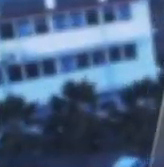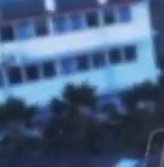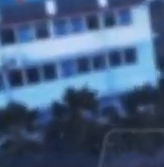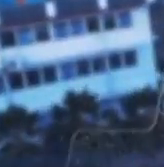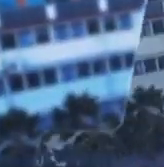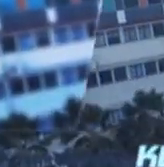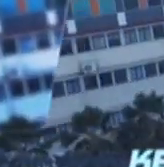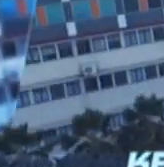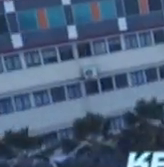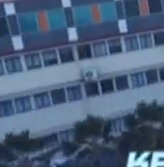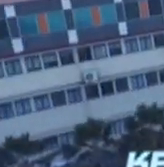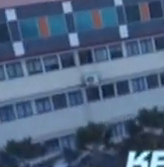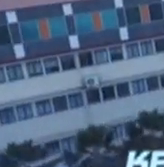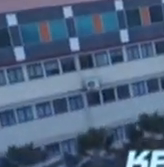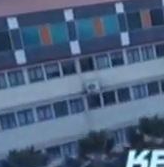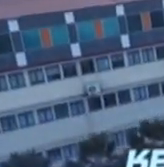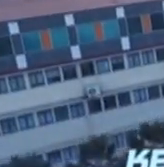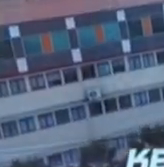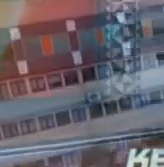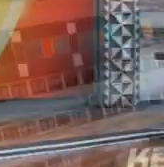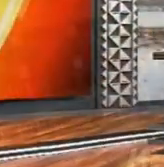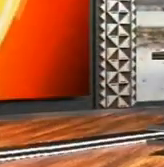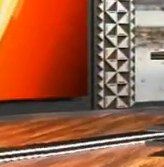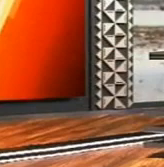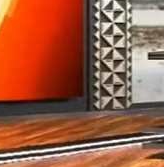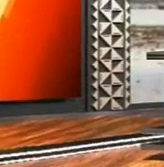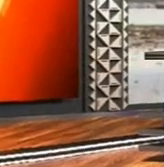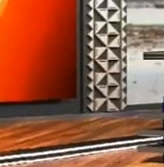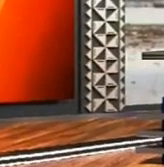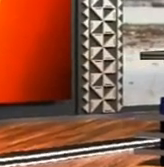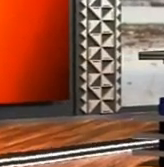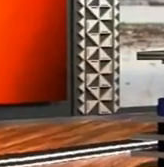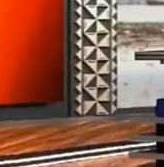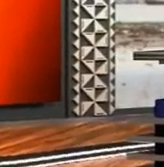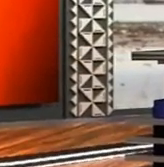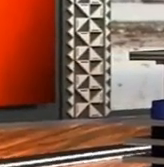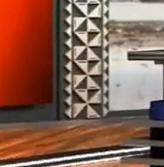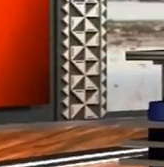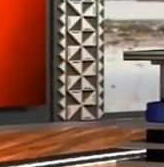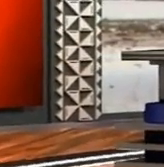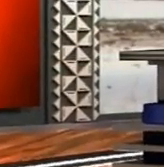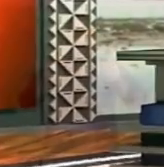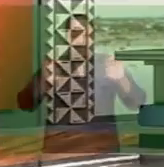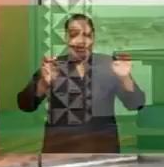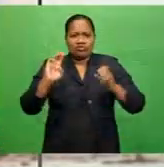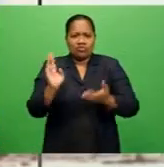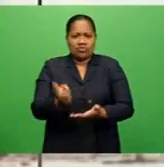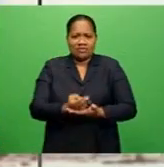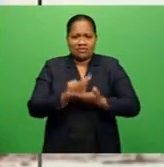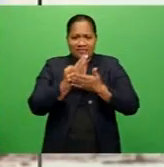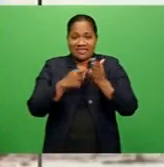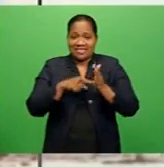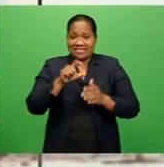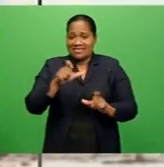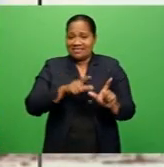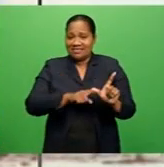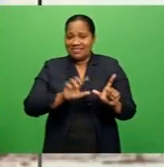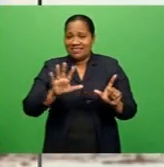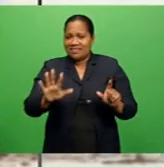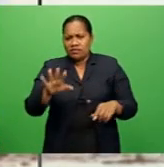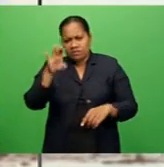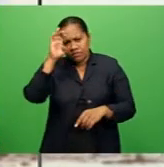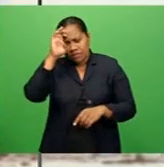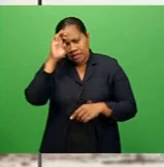From the studios of FBC Suva, Ateda Lendua. The emergency and recovery phase of TC Yasa